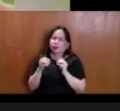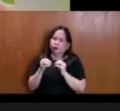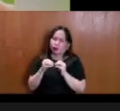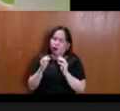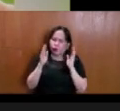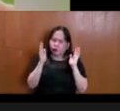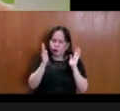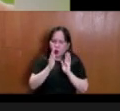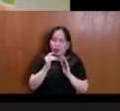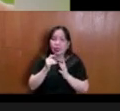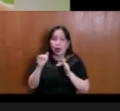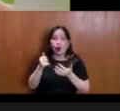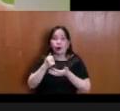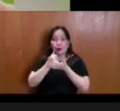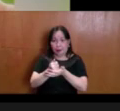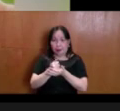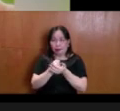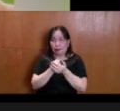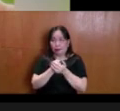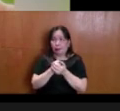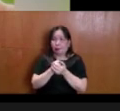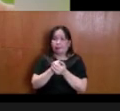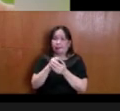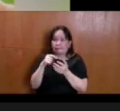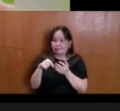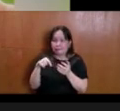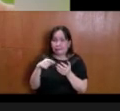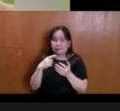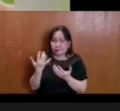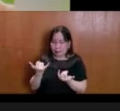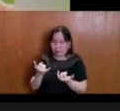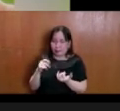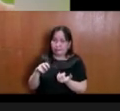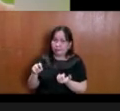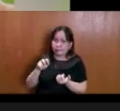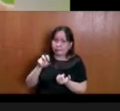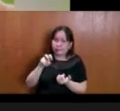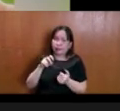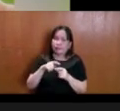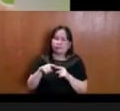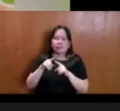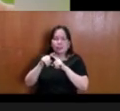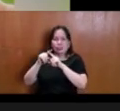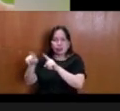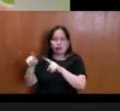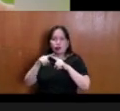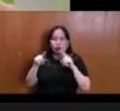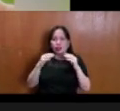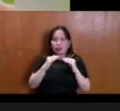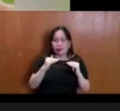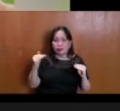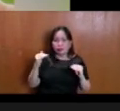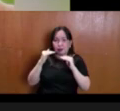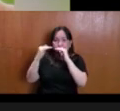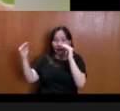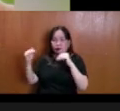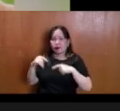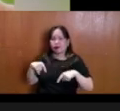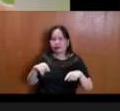what can help them. But in this journey, we are on different levels.